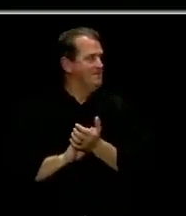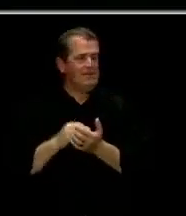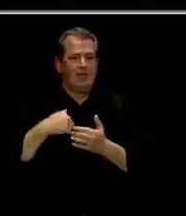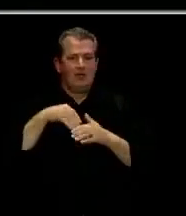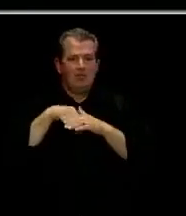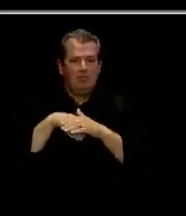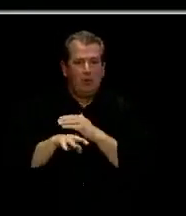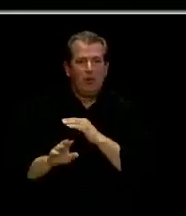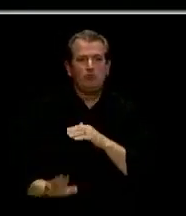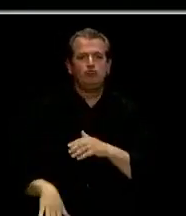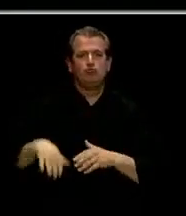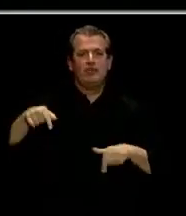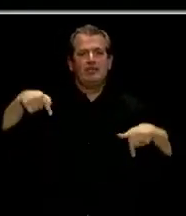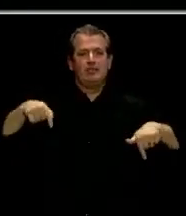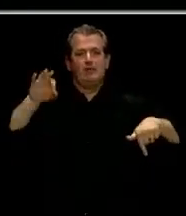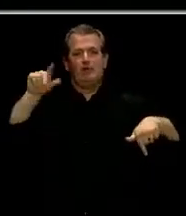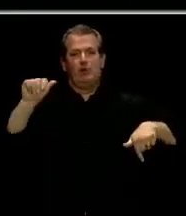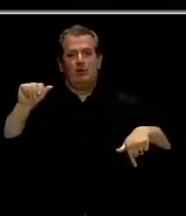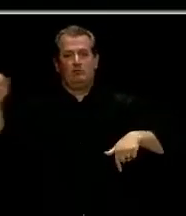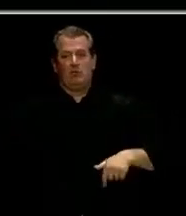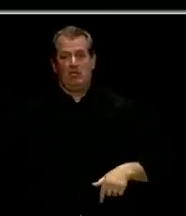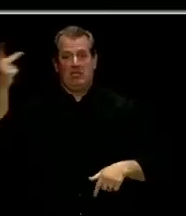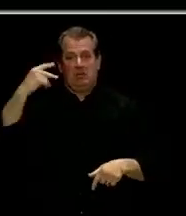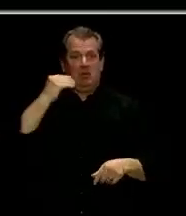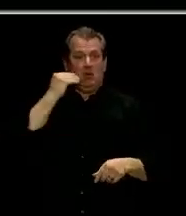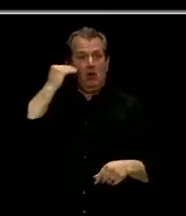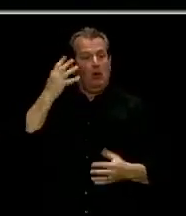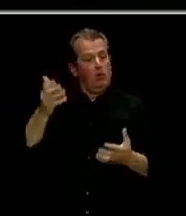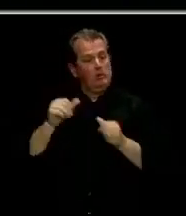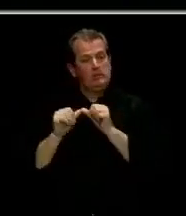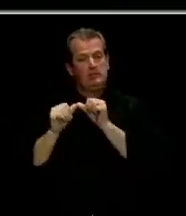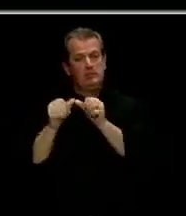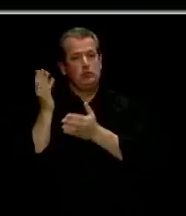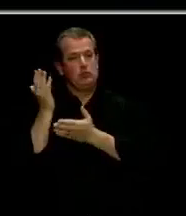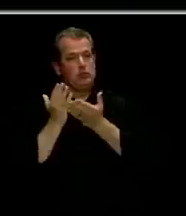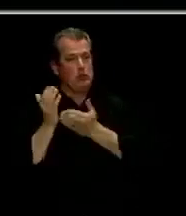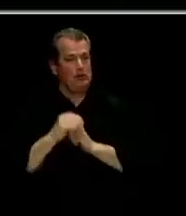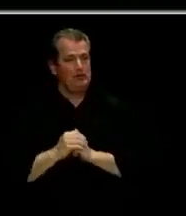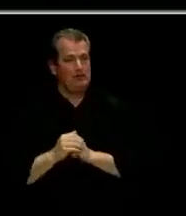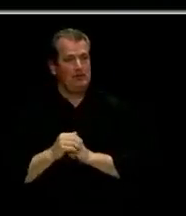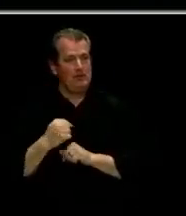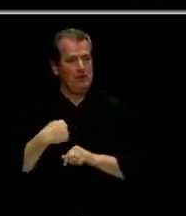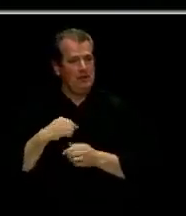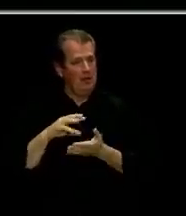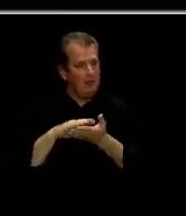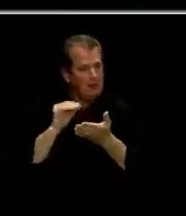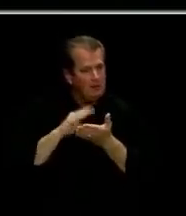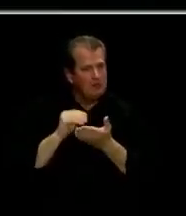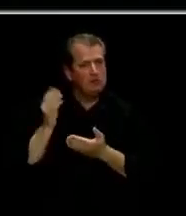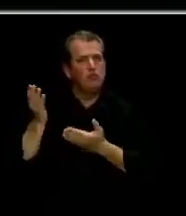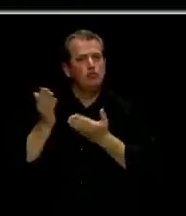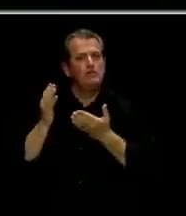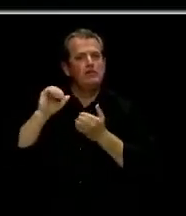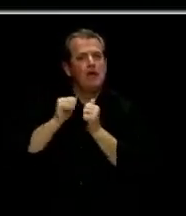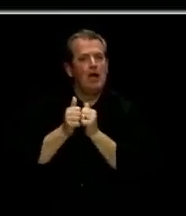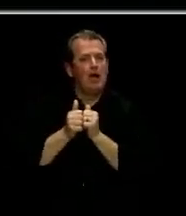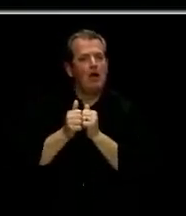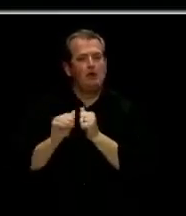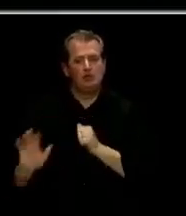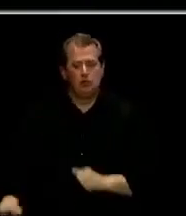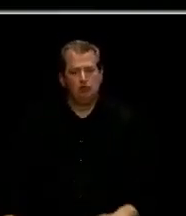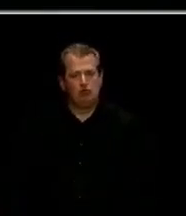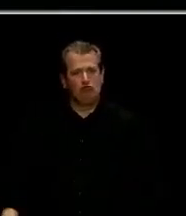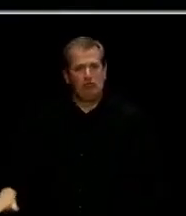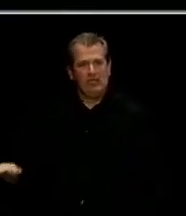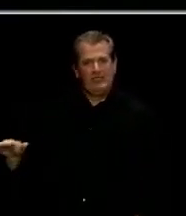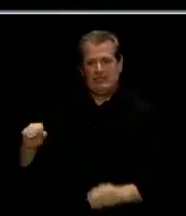and raised in Florida, when I came back home, I wanted to continue to serve because, again, I learned service, raising and working and doing my best with a child